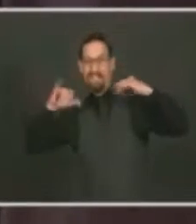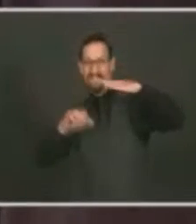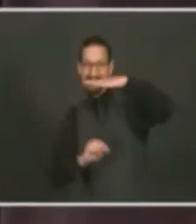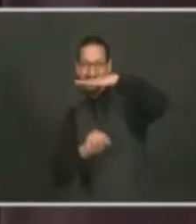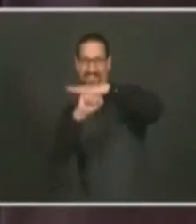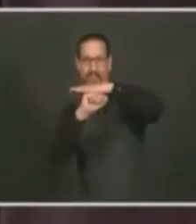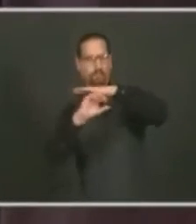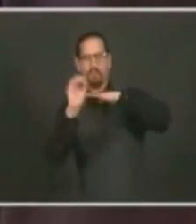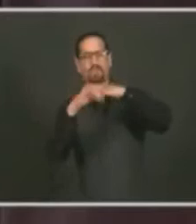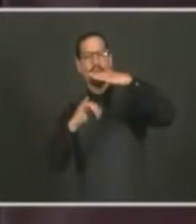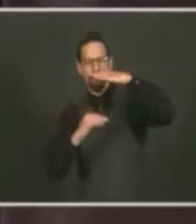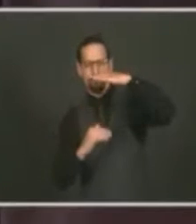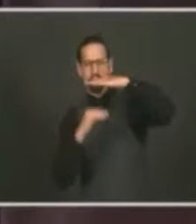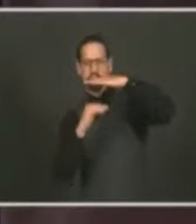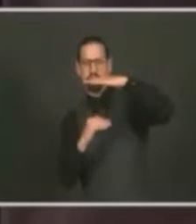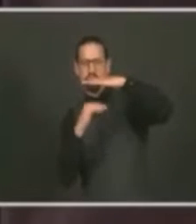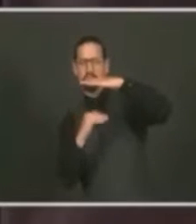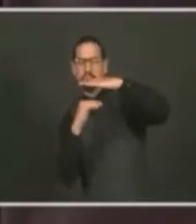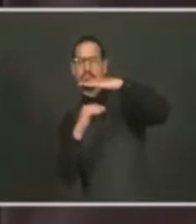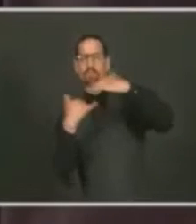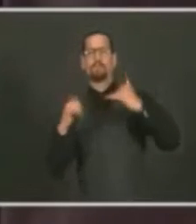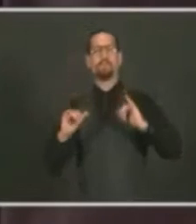been over the past month or so.